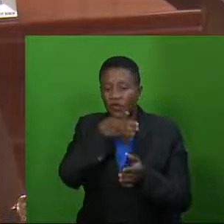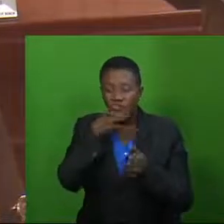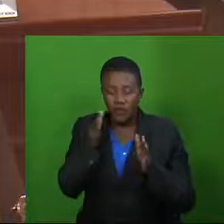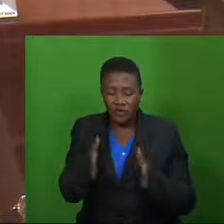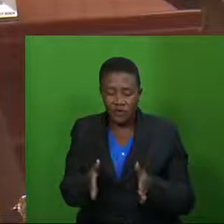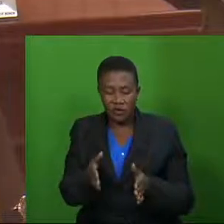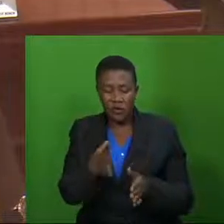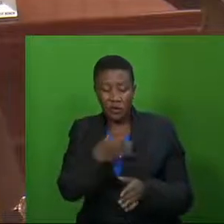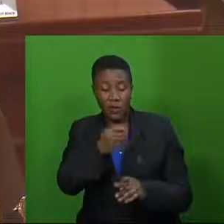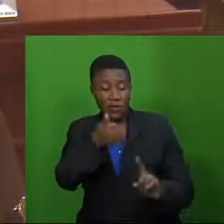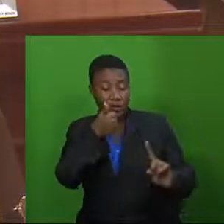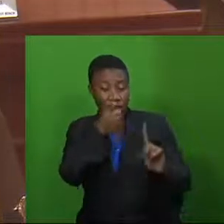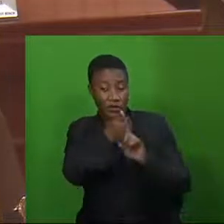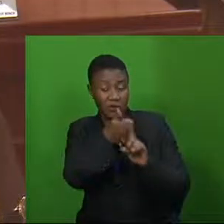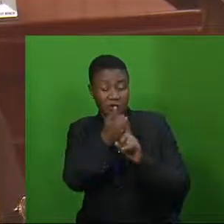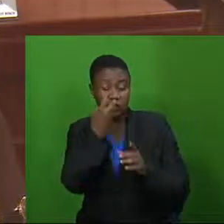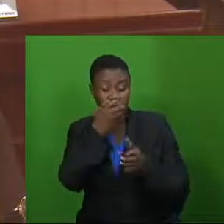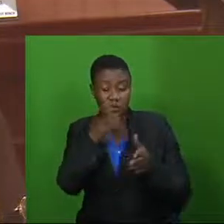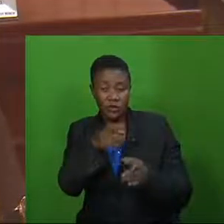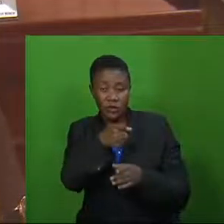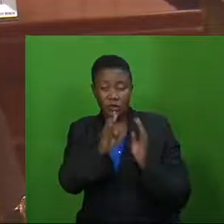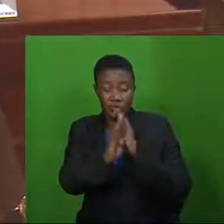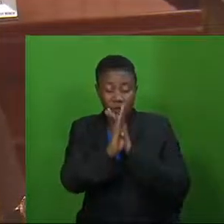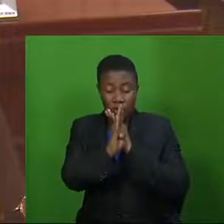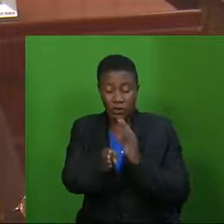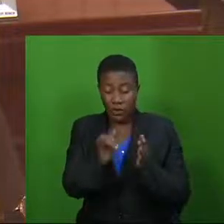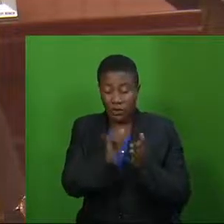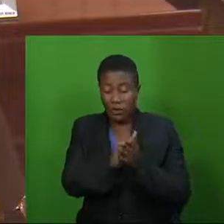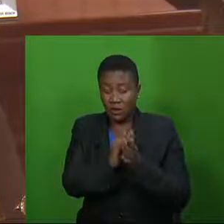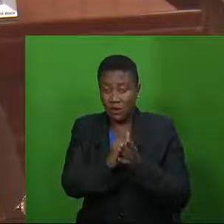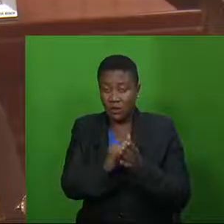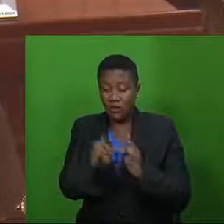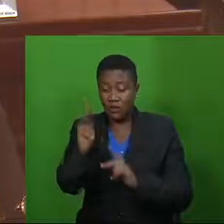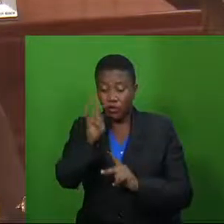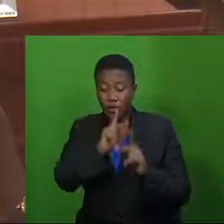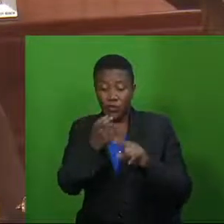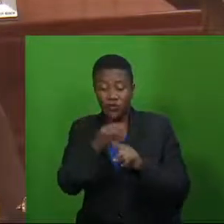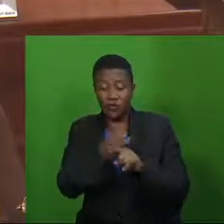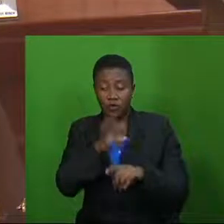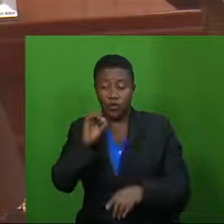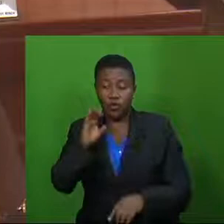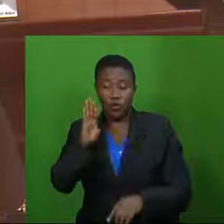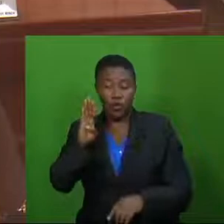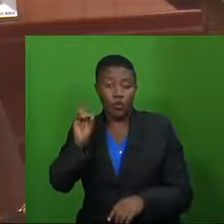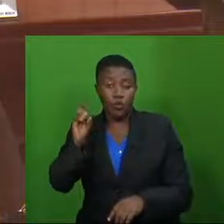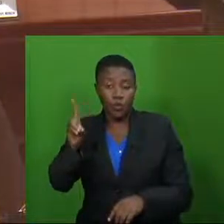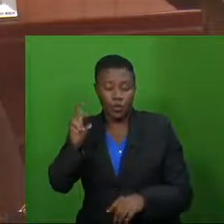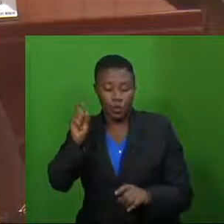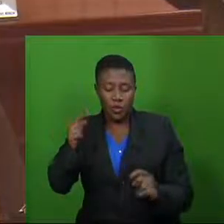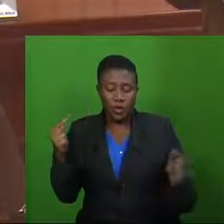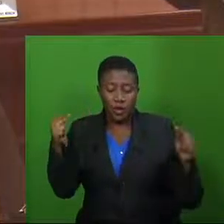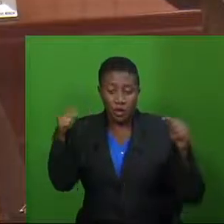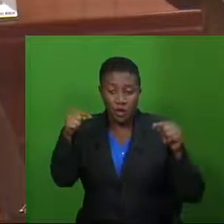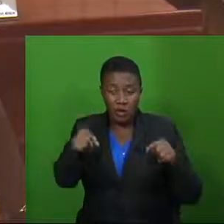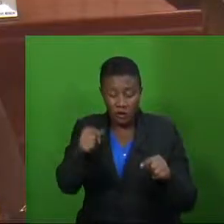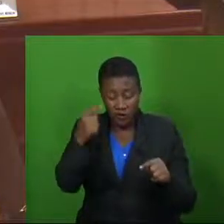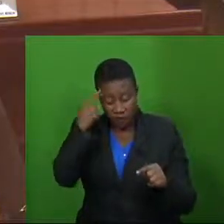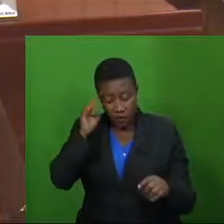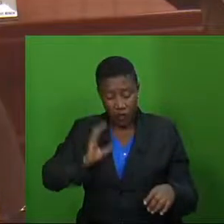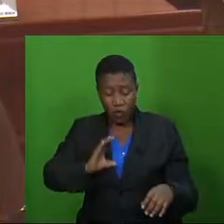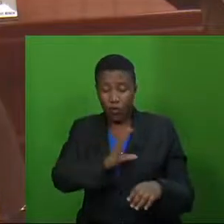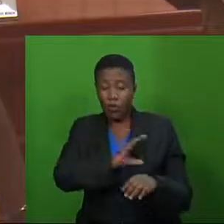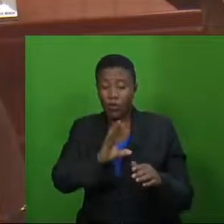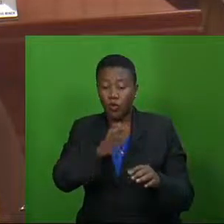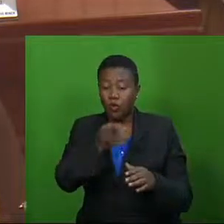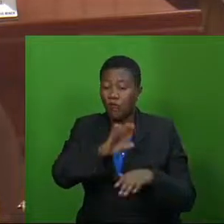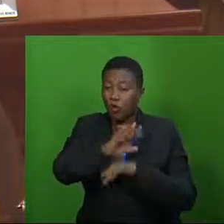you directed that officials from the Cocoa Board be appeared before the Committee of the Whole to clarify issues. Given